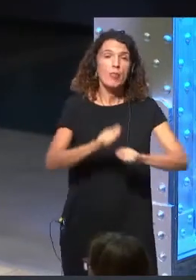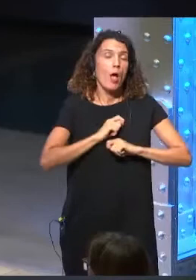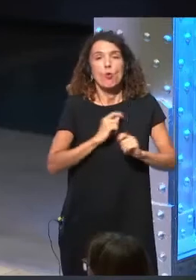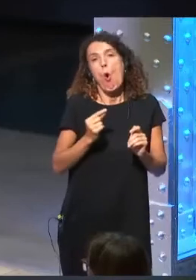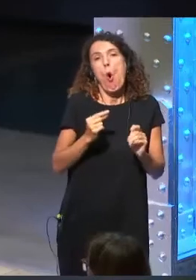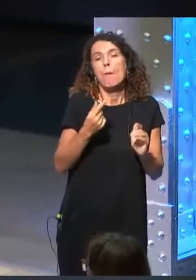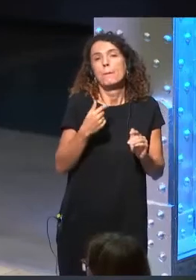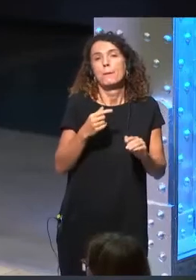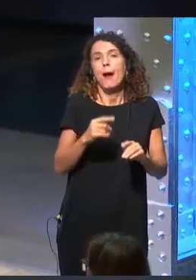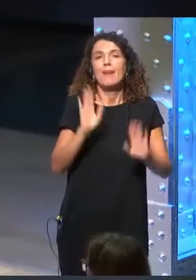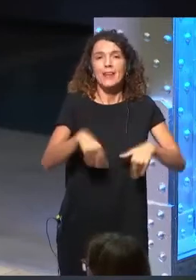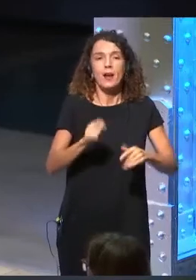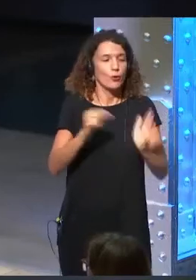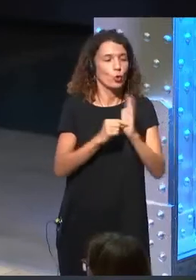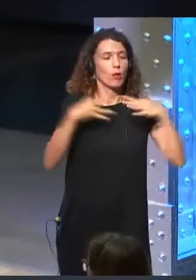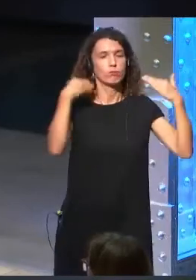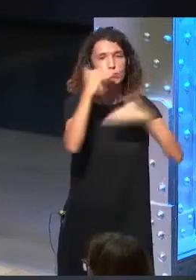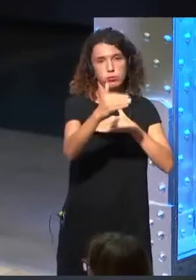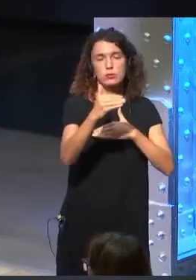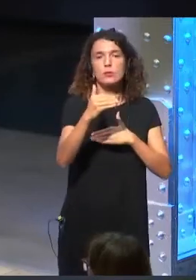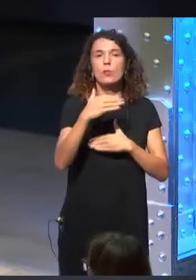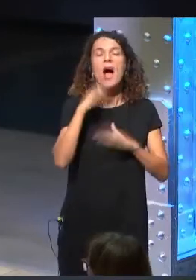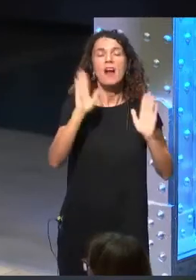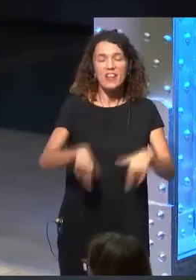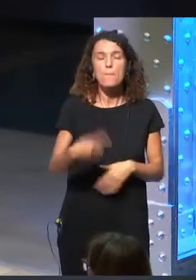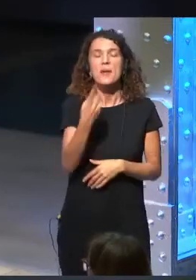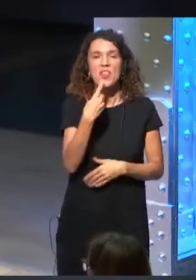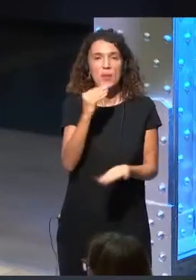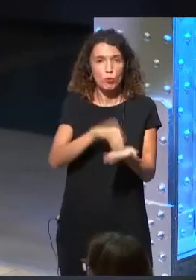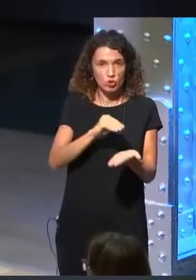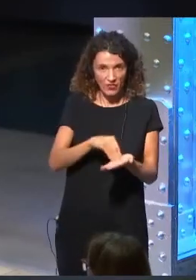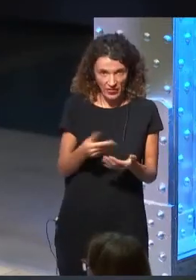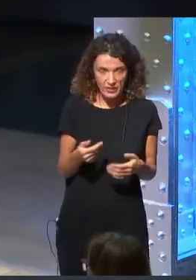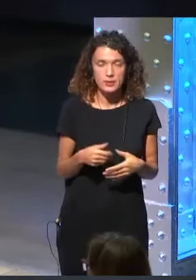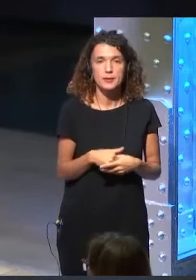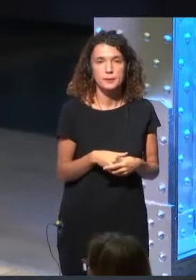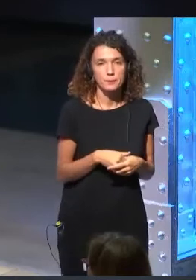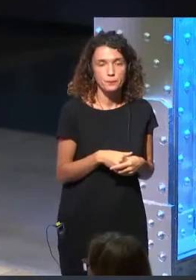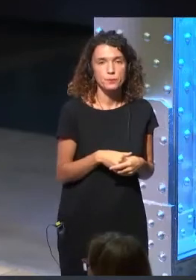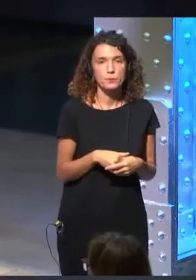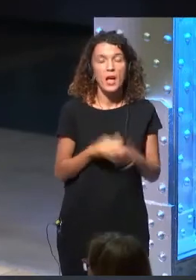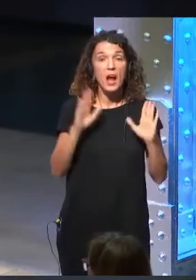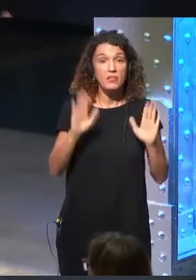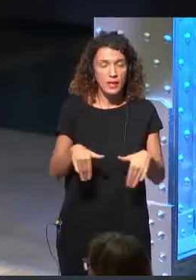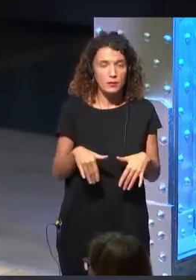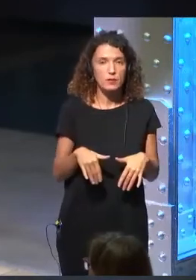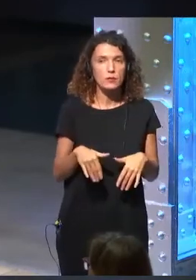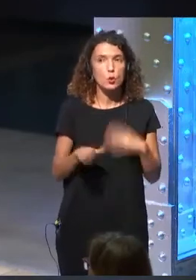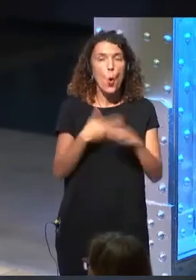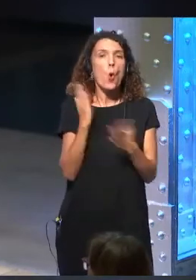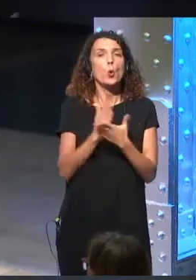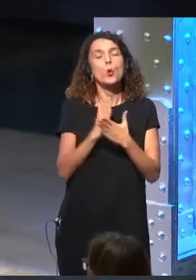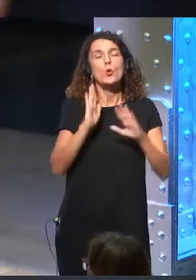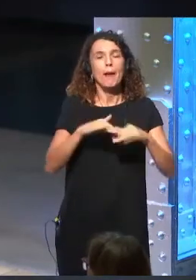But also, I always write back, and they get so fed up with me, saying, when are you going to have your course to how to be a better follower? You know, if you've